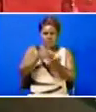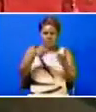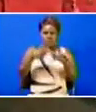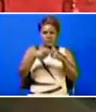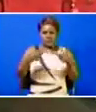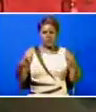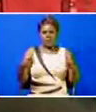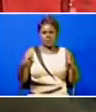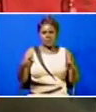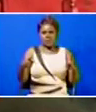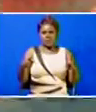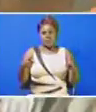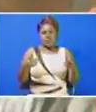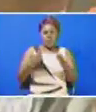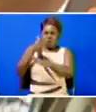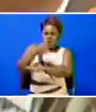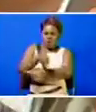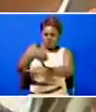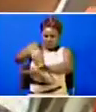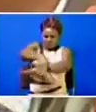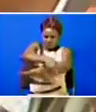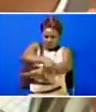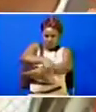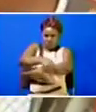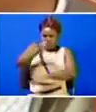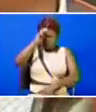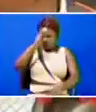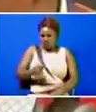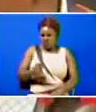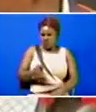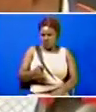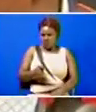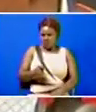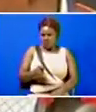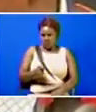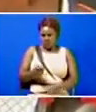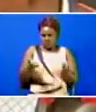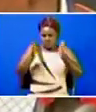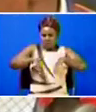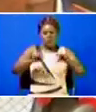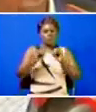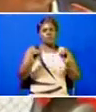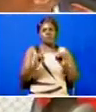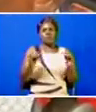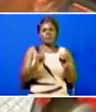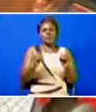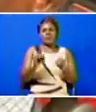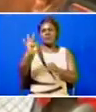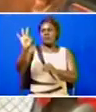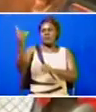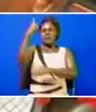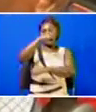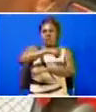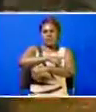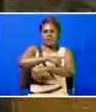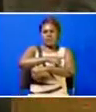proceedings that went beyond midnight. Chief Magistrate Douglas Ogoti, however, did not adjourn the case. He said that he needed at least 3 days to